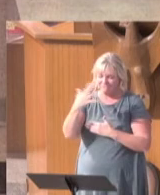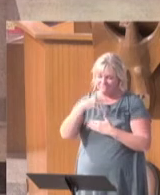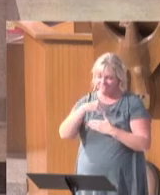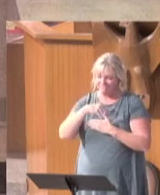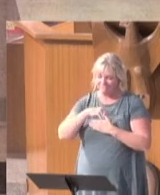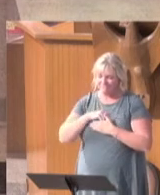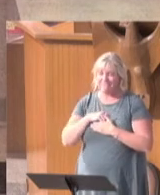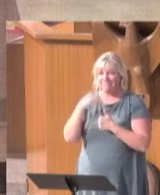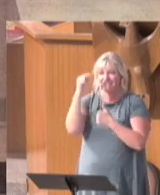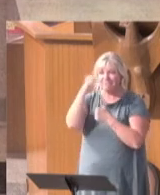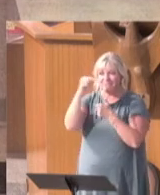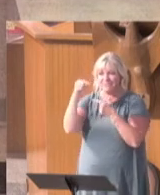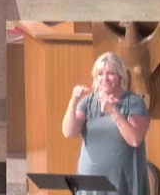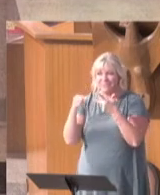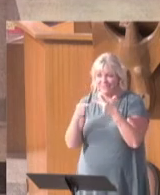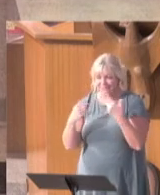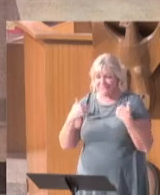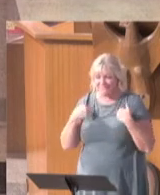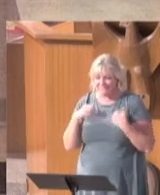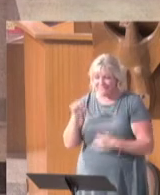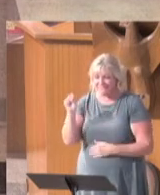abide in these three.